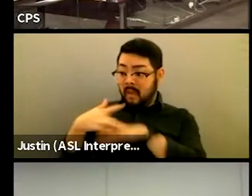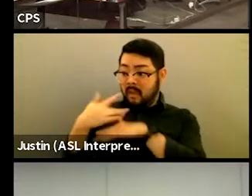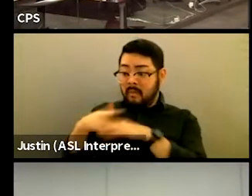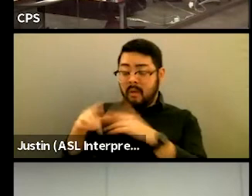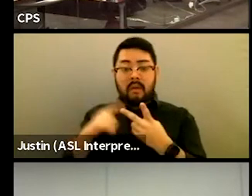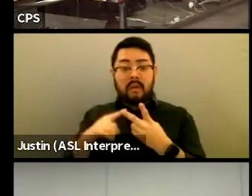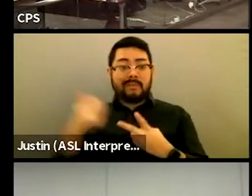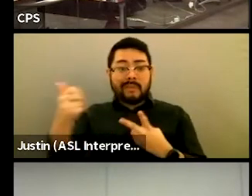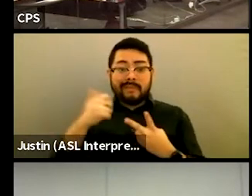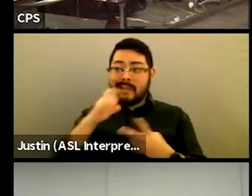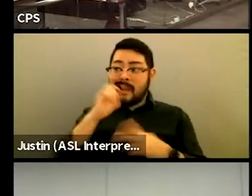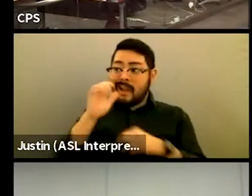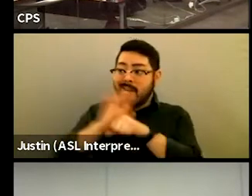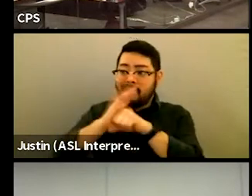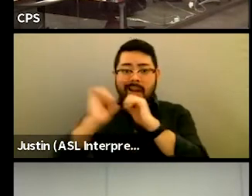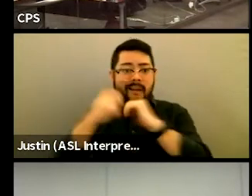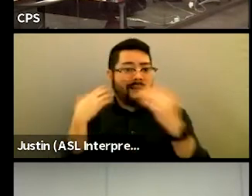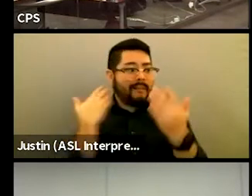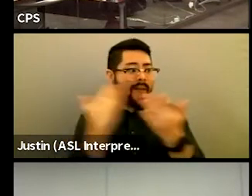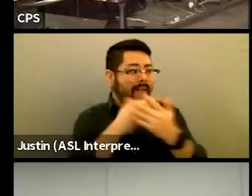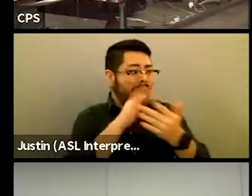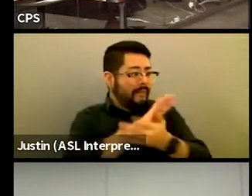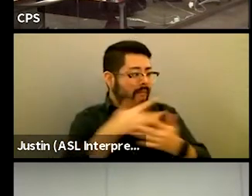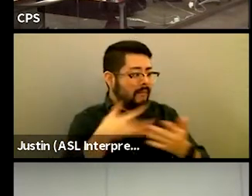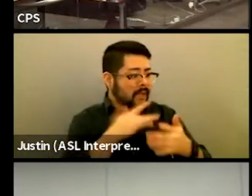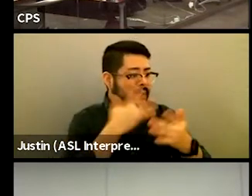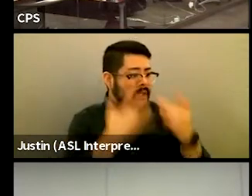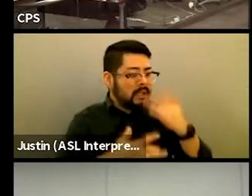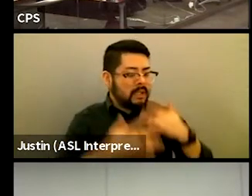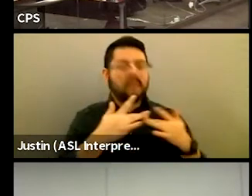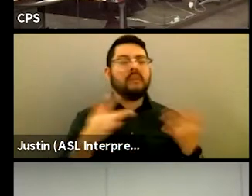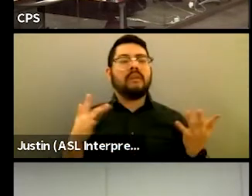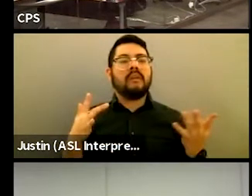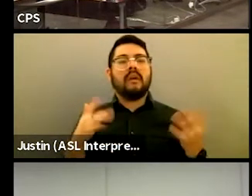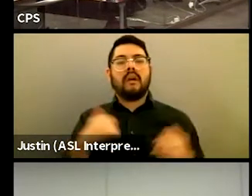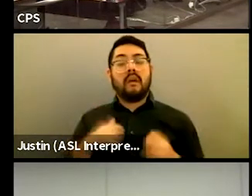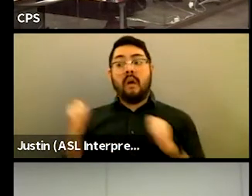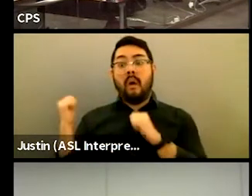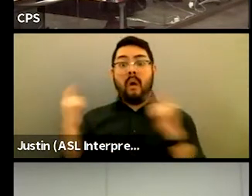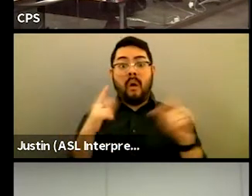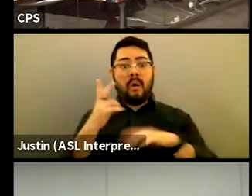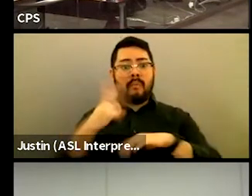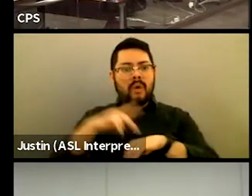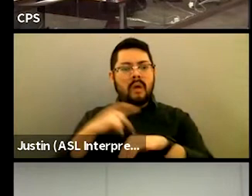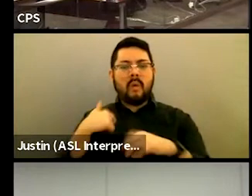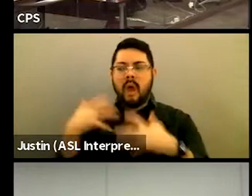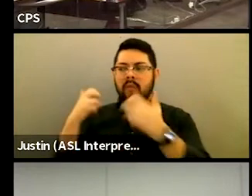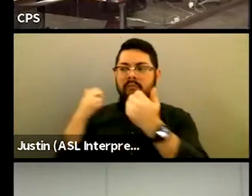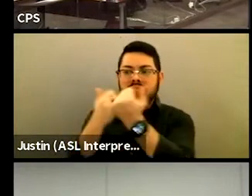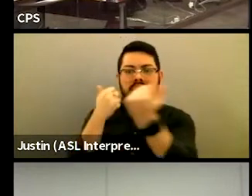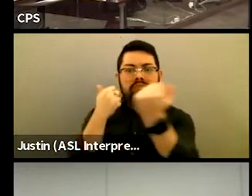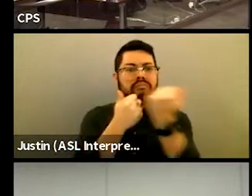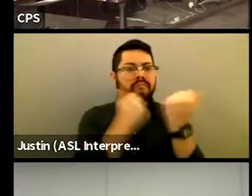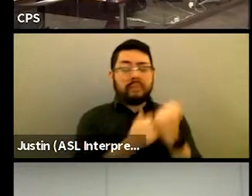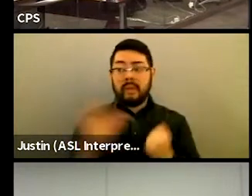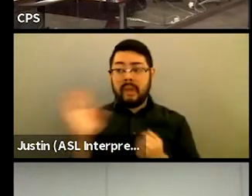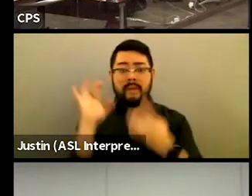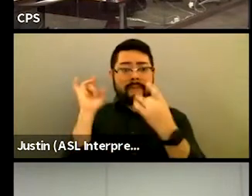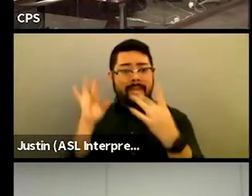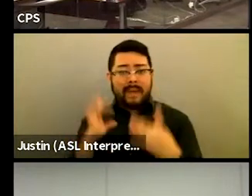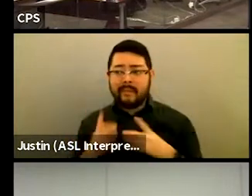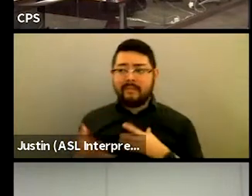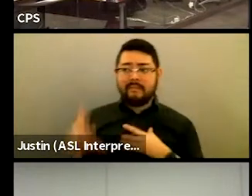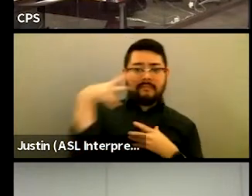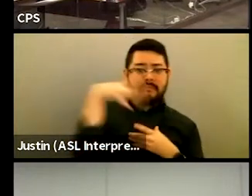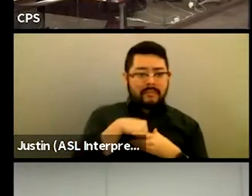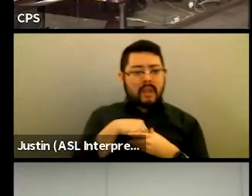sorts of things that we track to ensure that principals have what they need to safely and successfully reopen schools. We have now